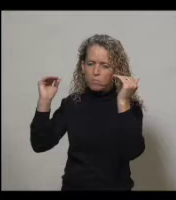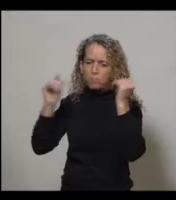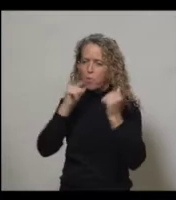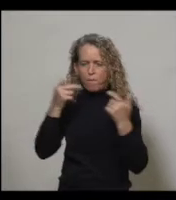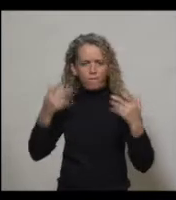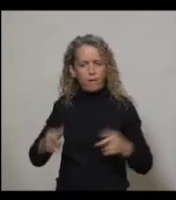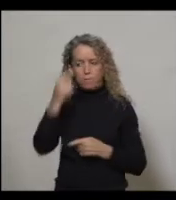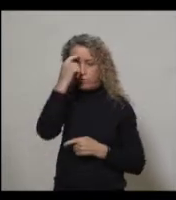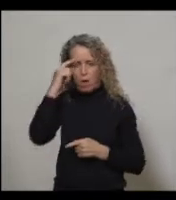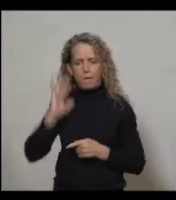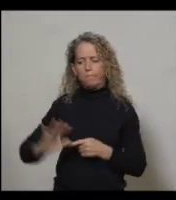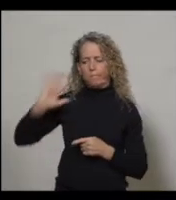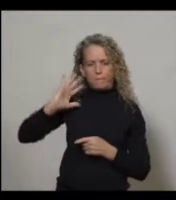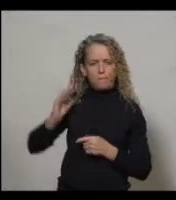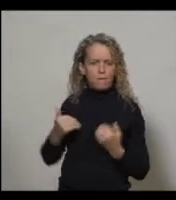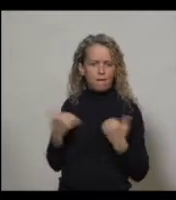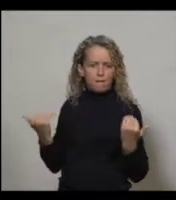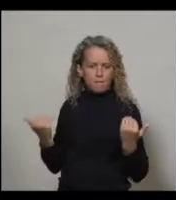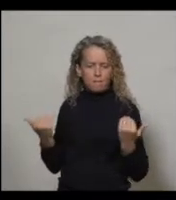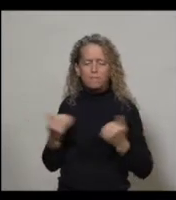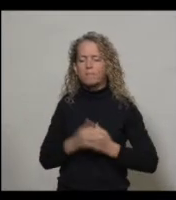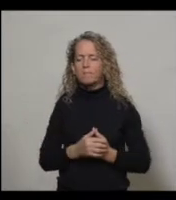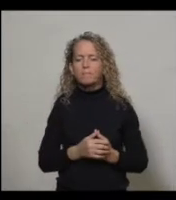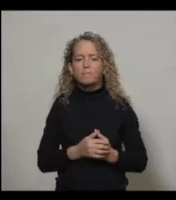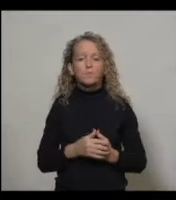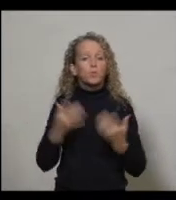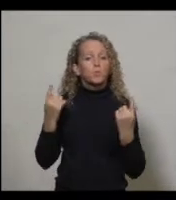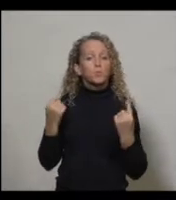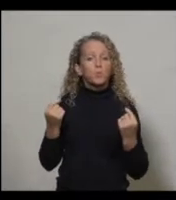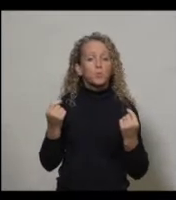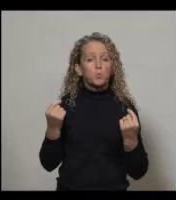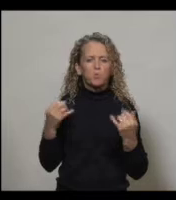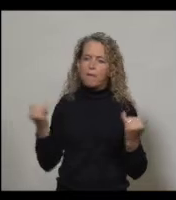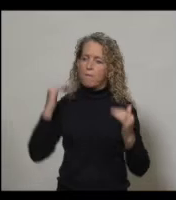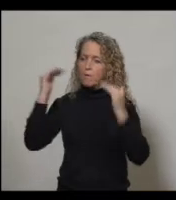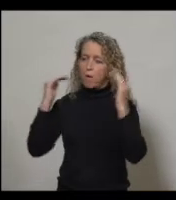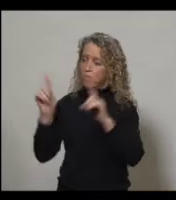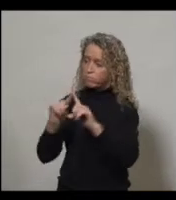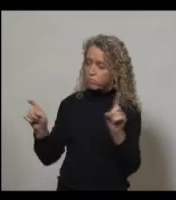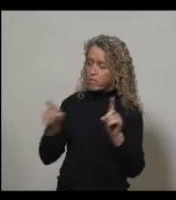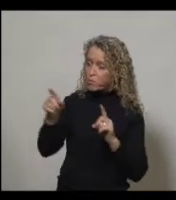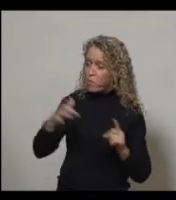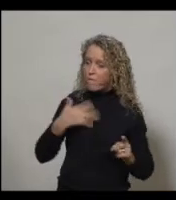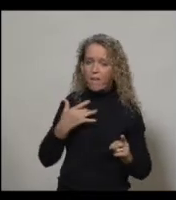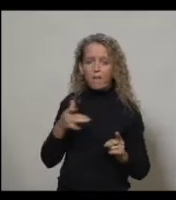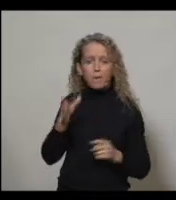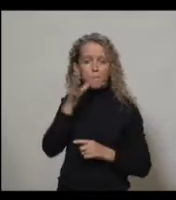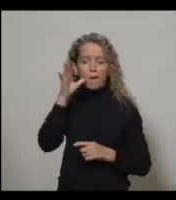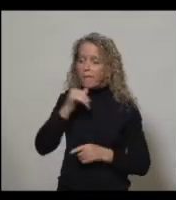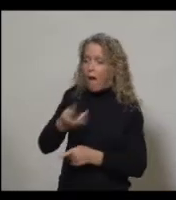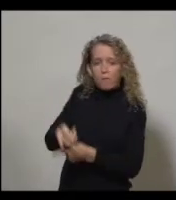trauma as a child. So they looked and they asked these people, have you experienced any neglect as a child, physical